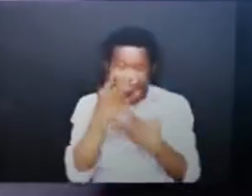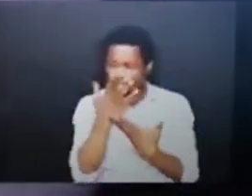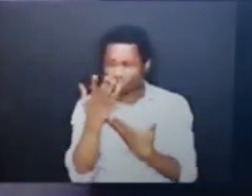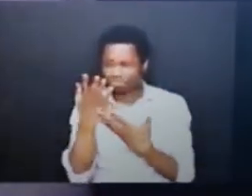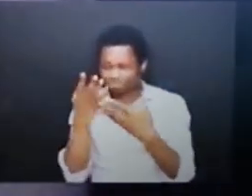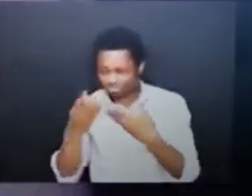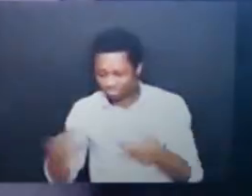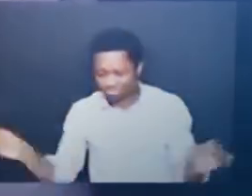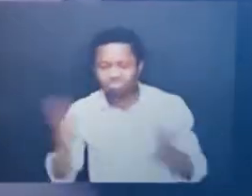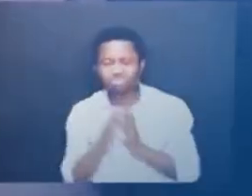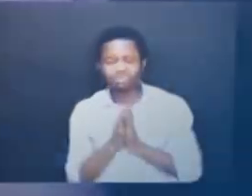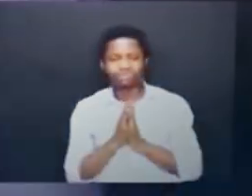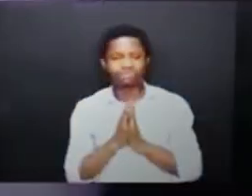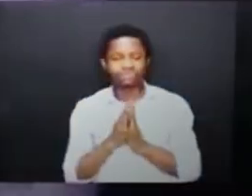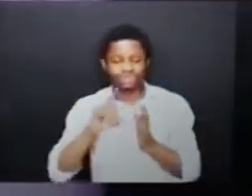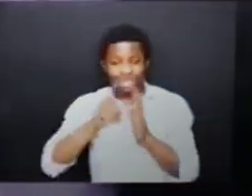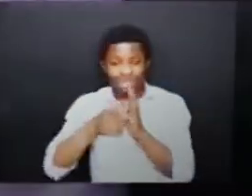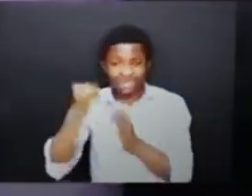And creativity.